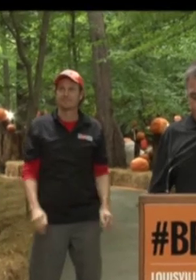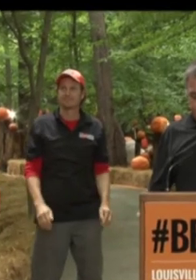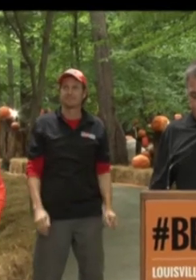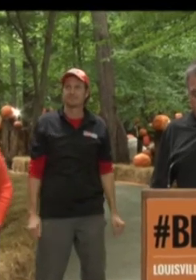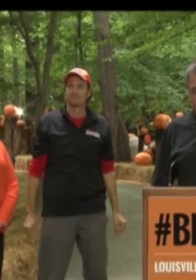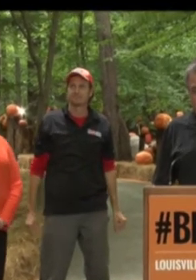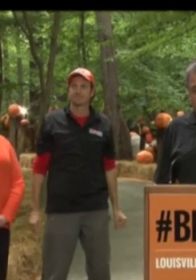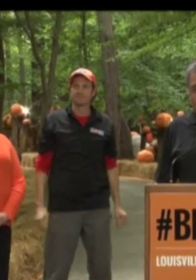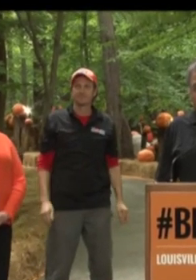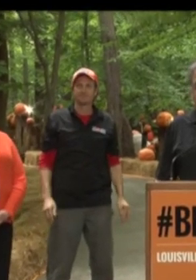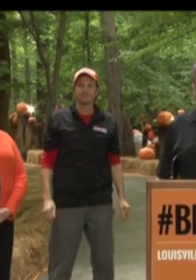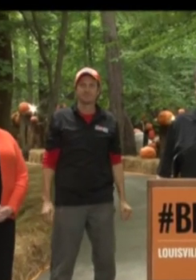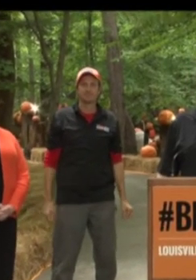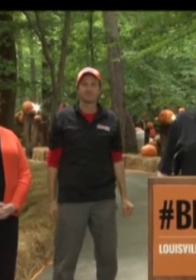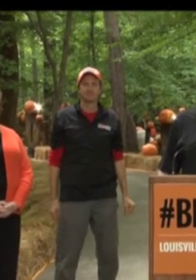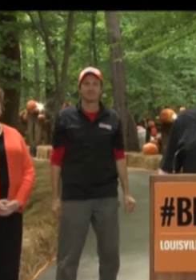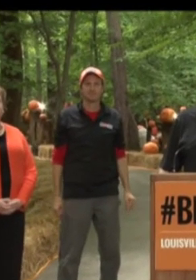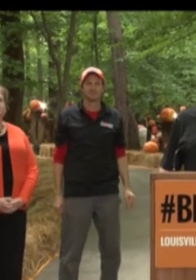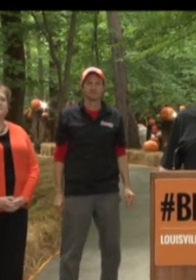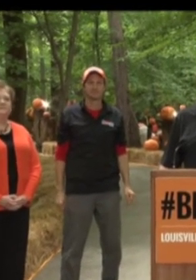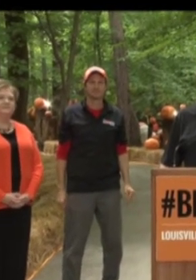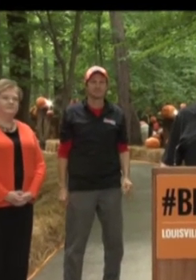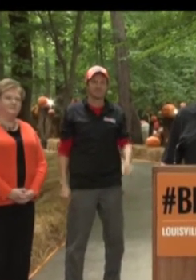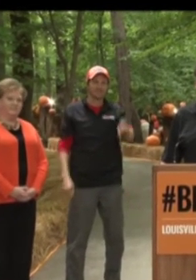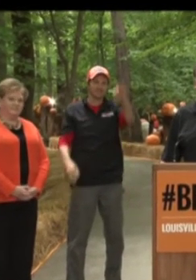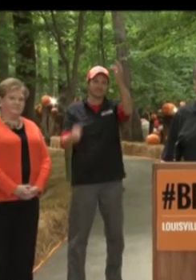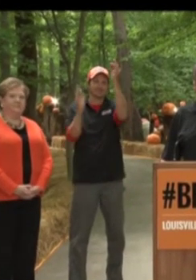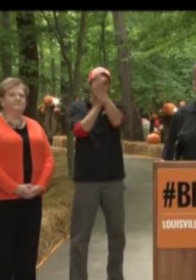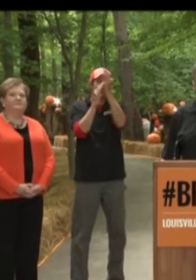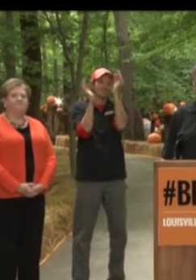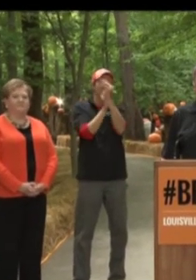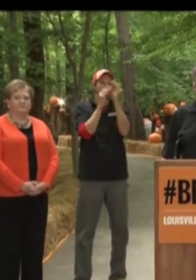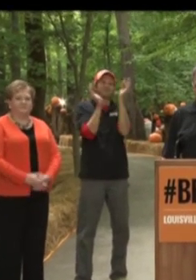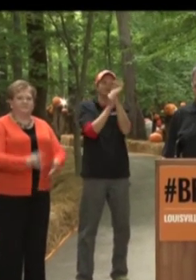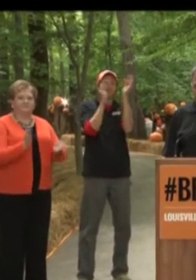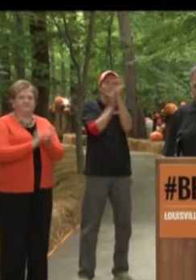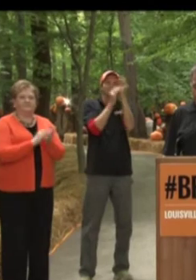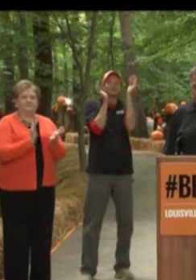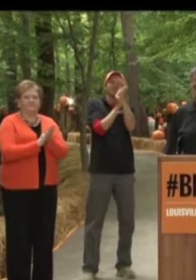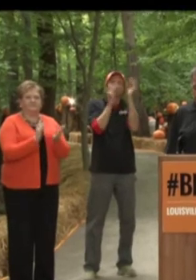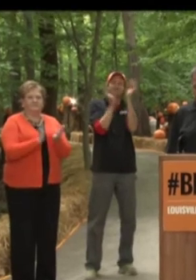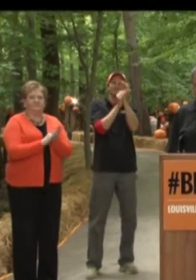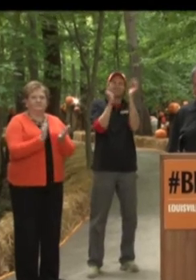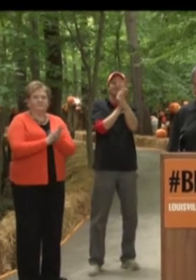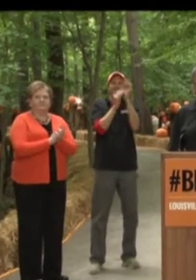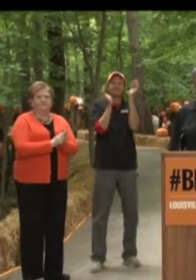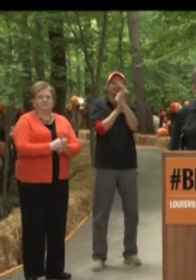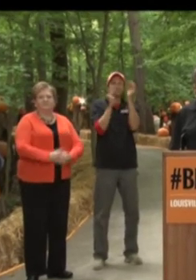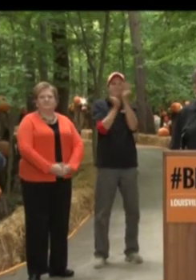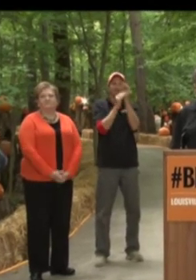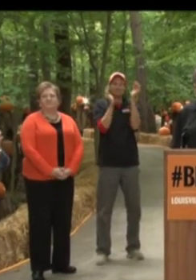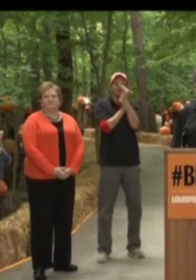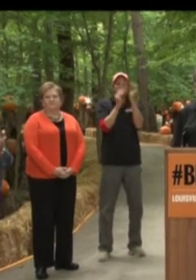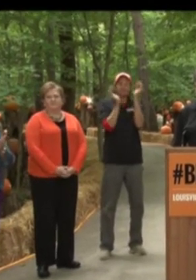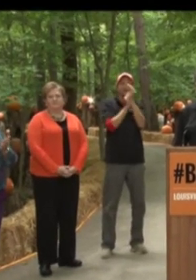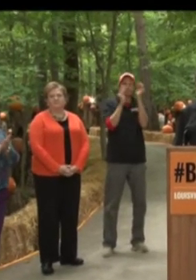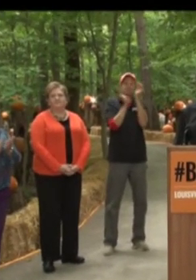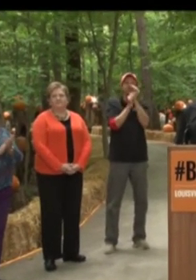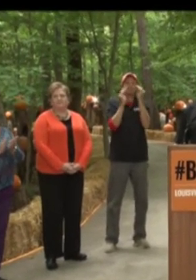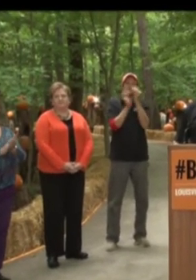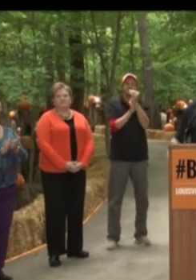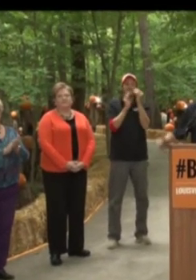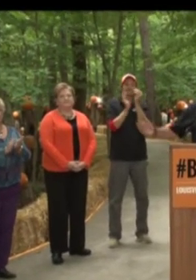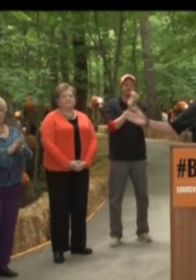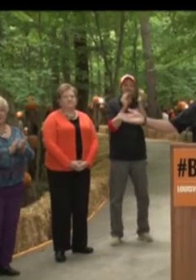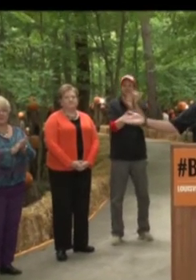and Mike Hallett is here also. Where's Mike? Big round of applause for Mike Hallett and his Iroquois Amphitheater staff for